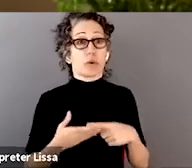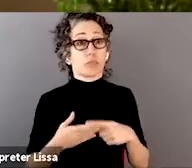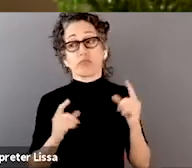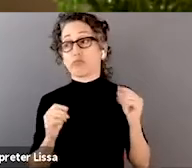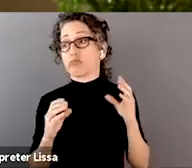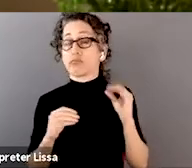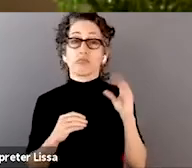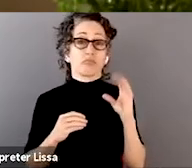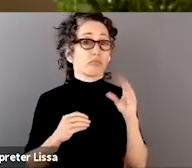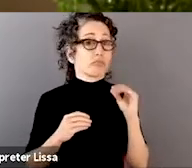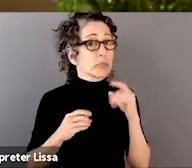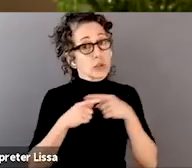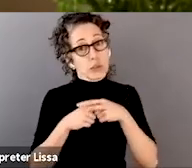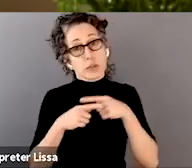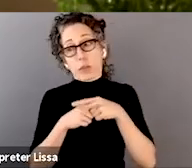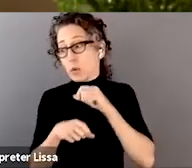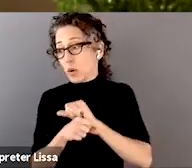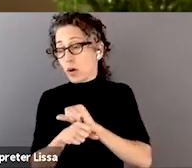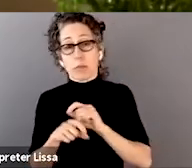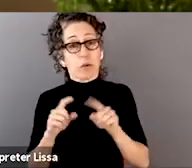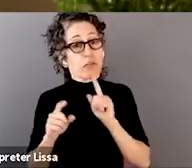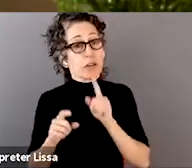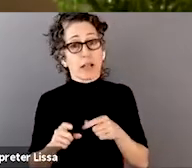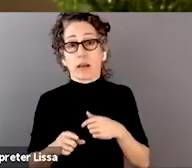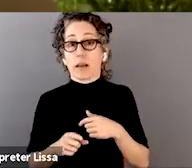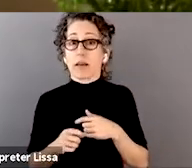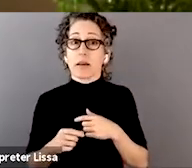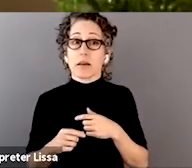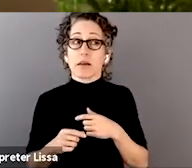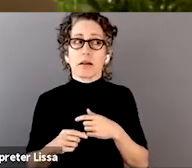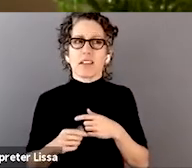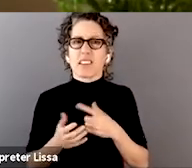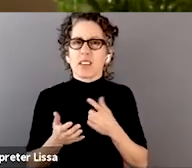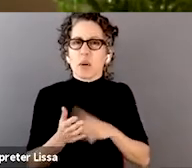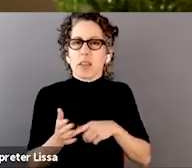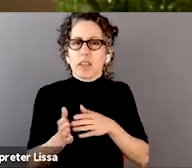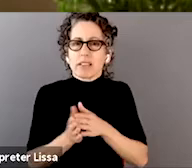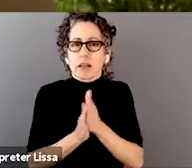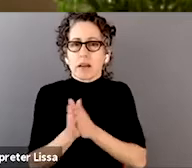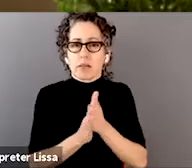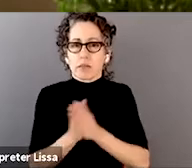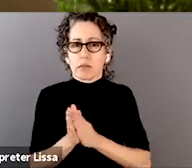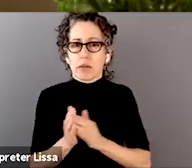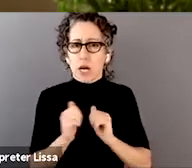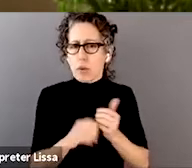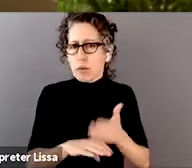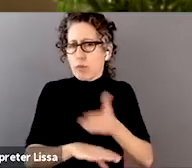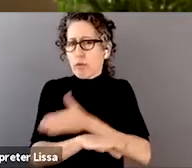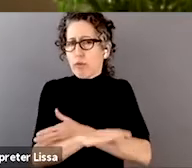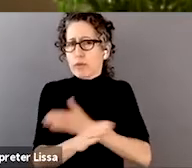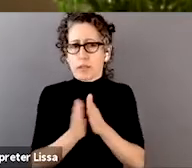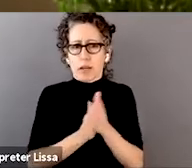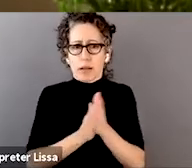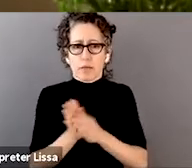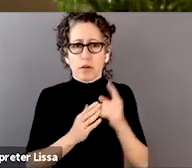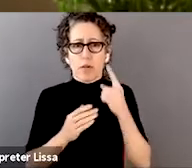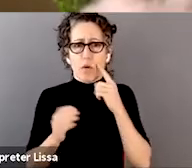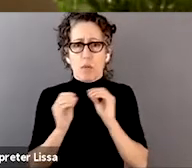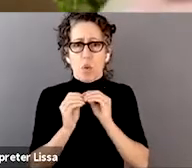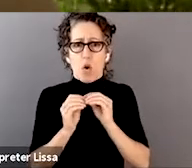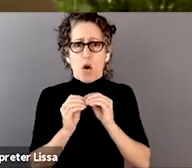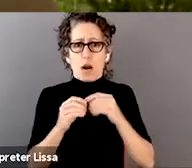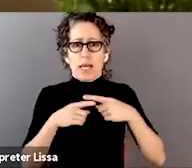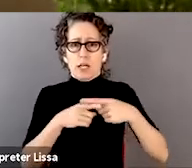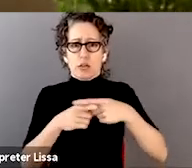often you don't hear people talking about what are the incentives and how can we improve the incentives for doing interdisciplinary work. And